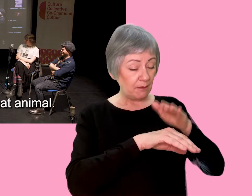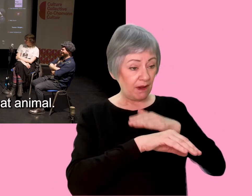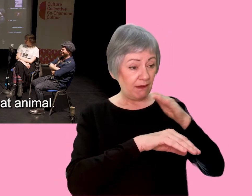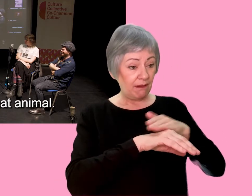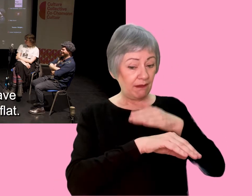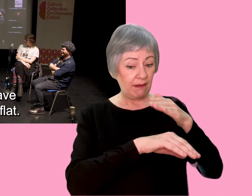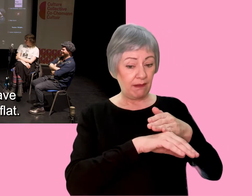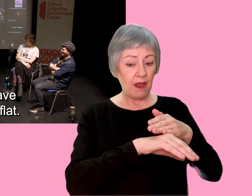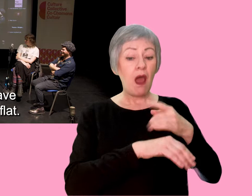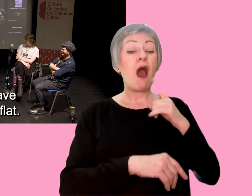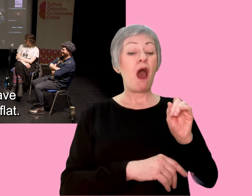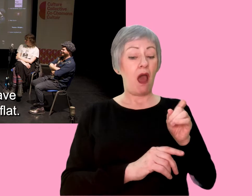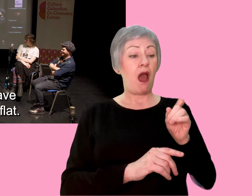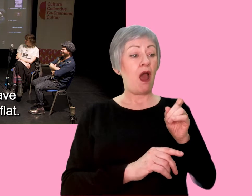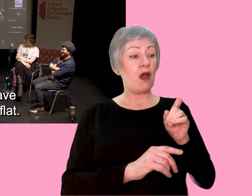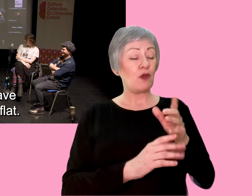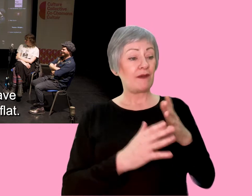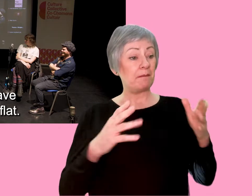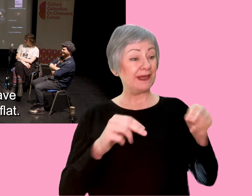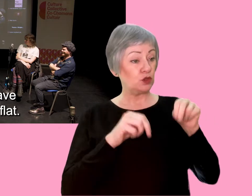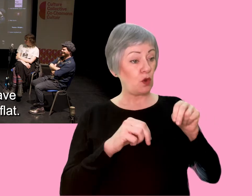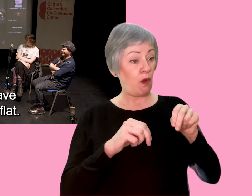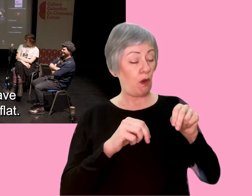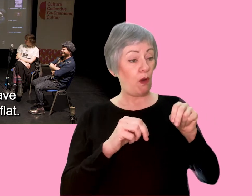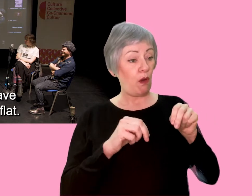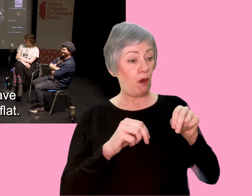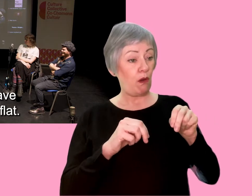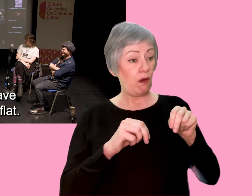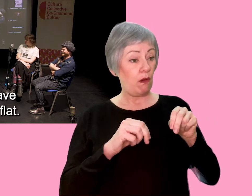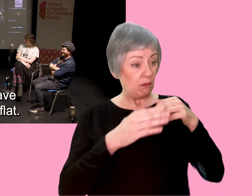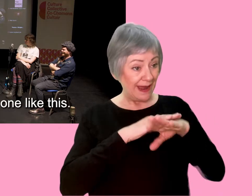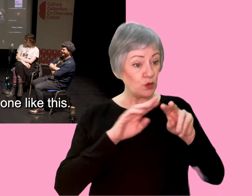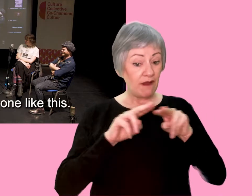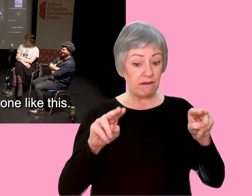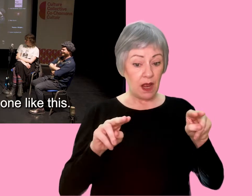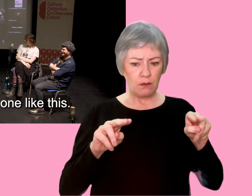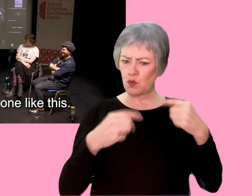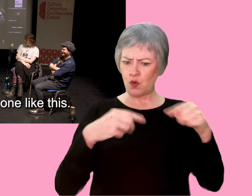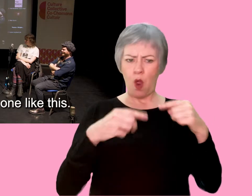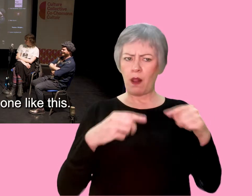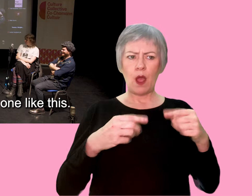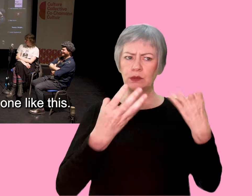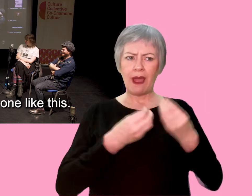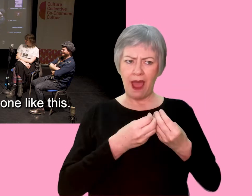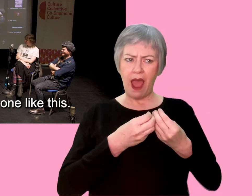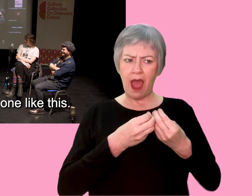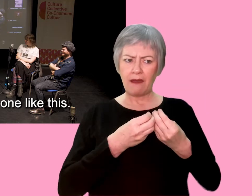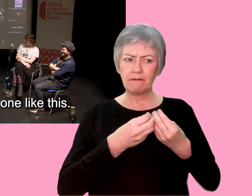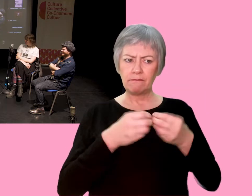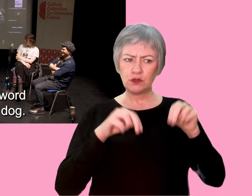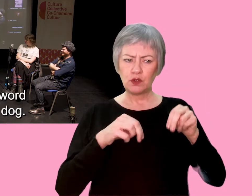In. I said, you have a big in your flat. We're not allowed to have one like